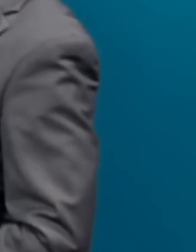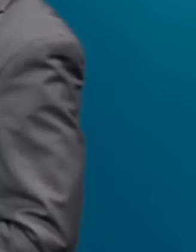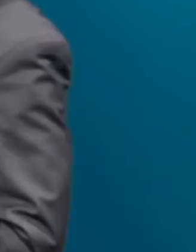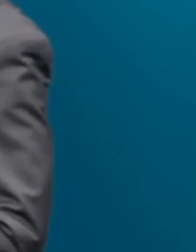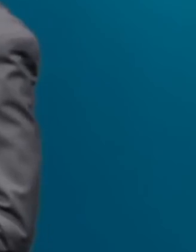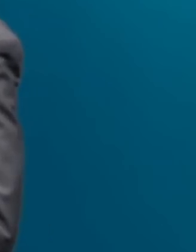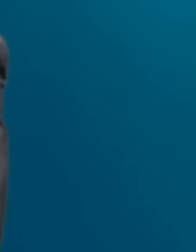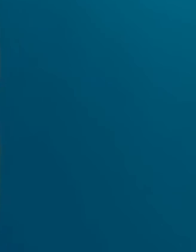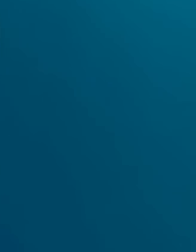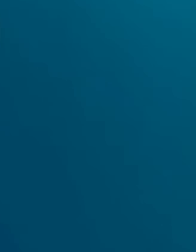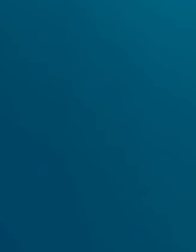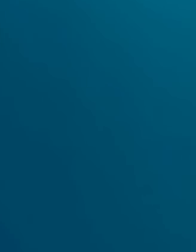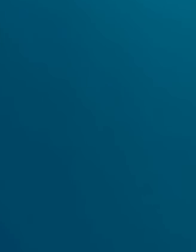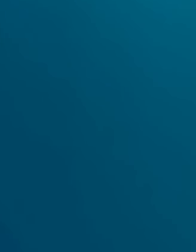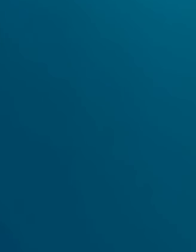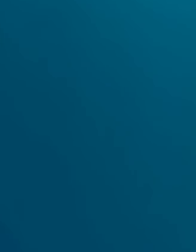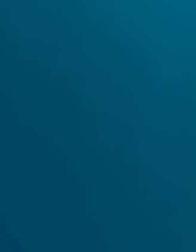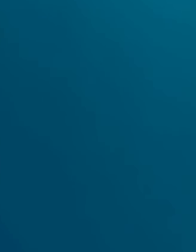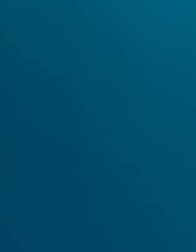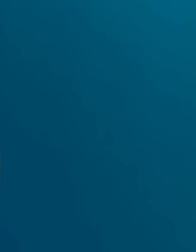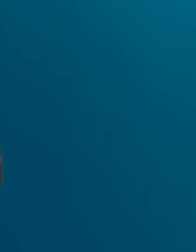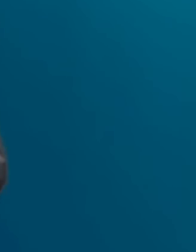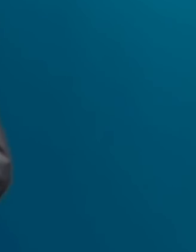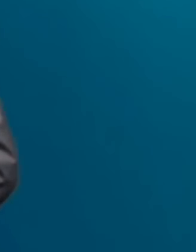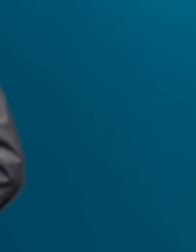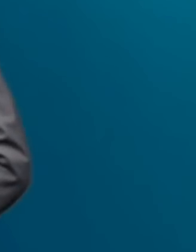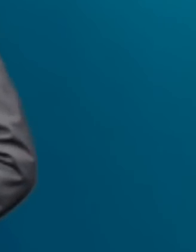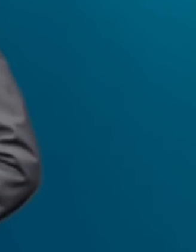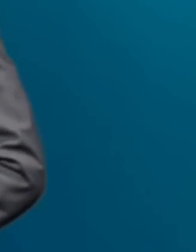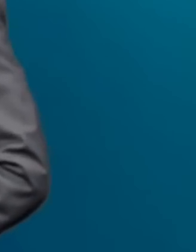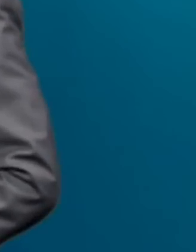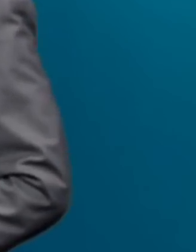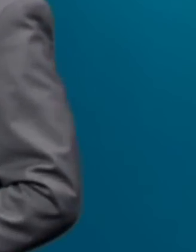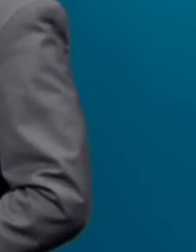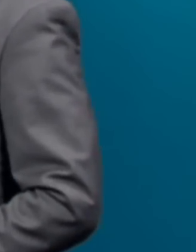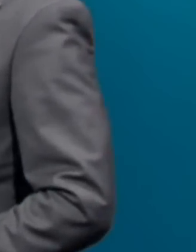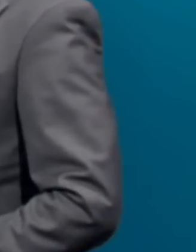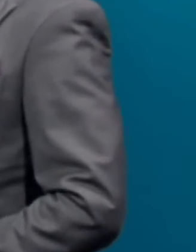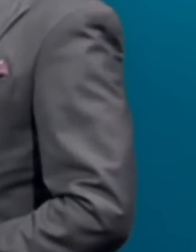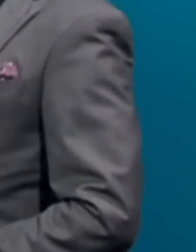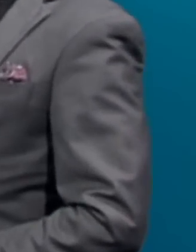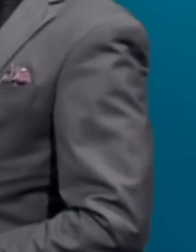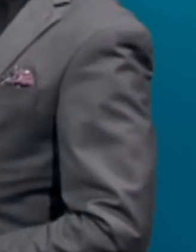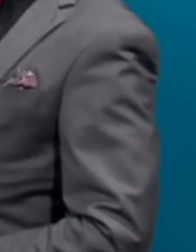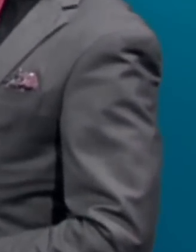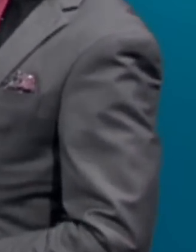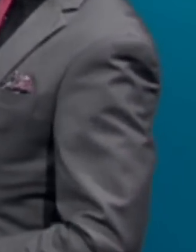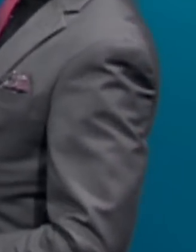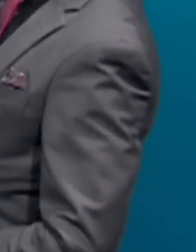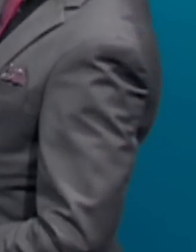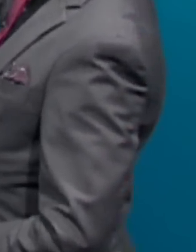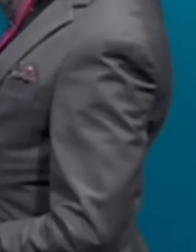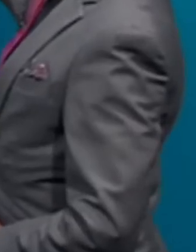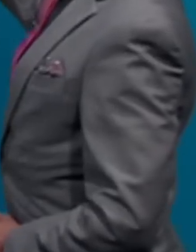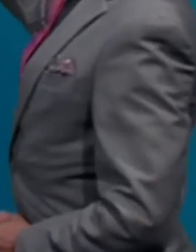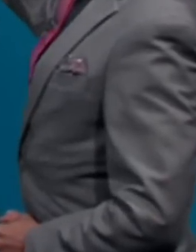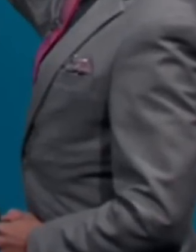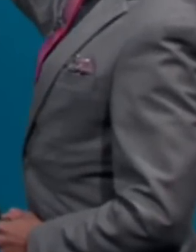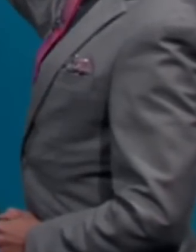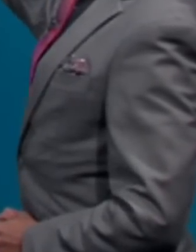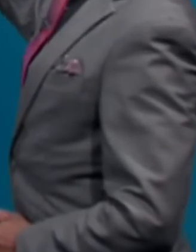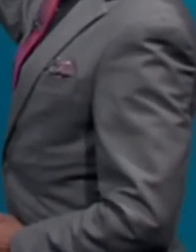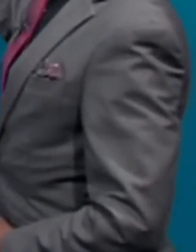ya go senyakege moya o montši gape le lewatle le lo tla be go le tlakile gona ka kwa go la Cape Town le tla ba le rotogela ka dikilometara tse dintši gona fao dipula tša